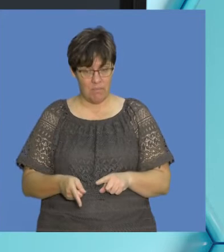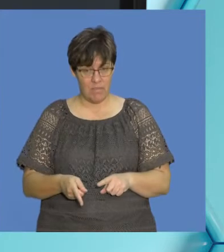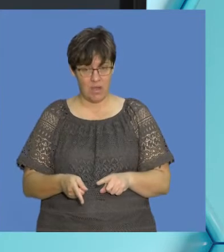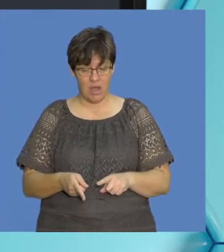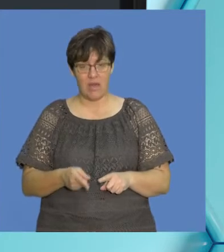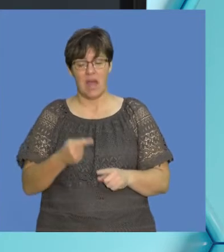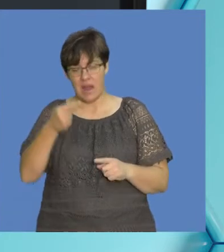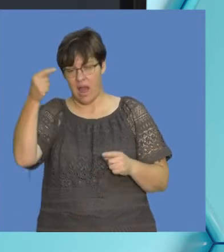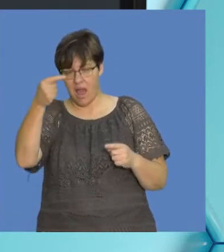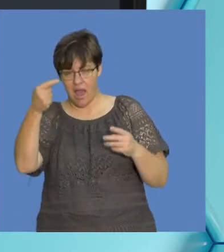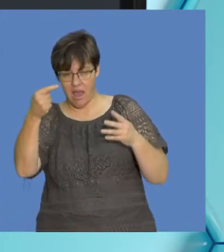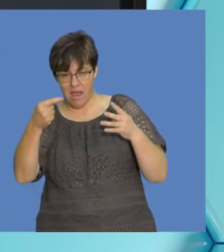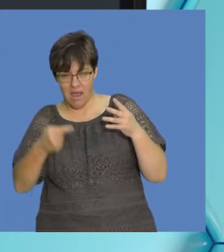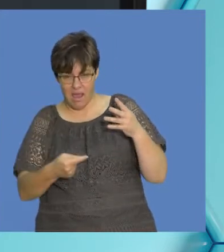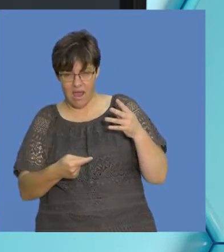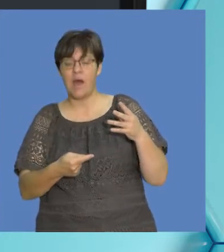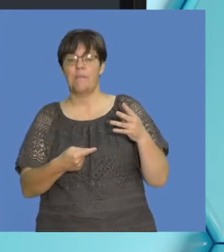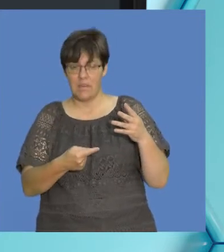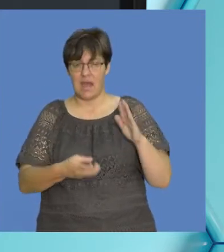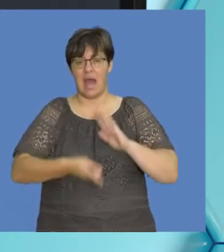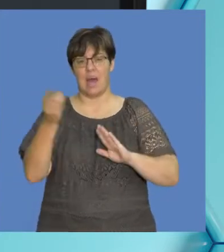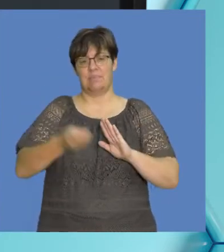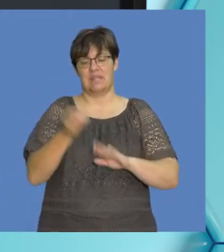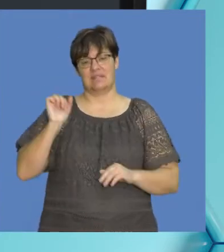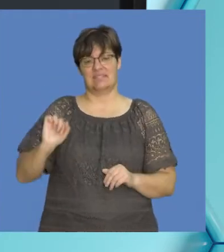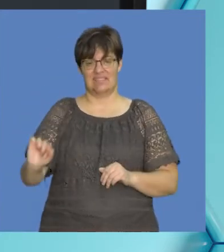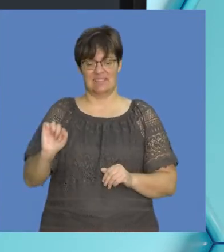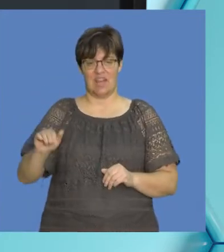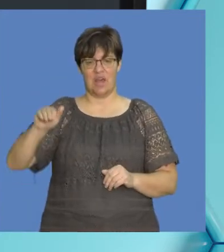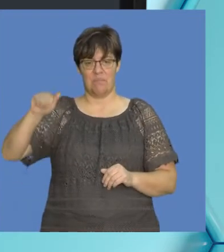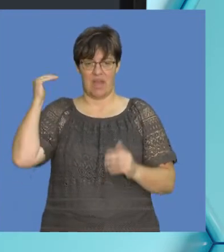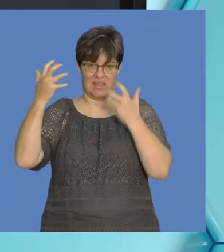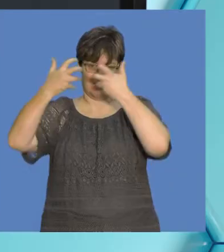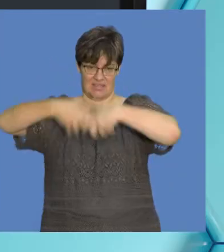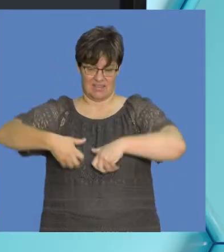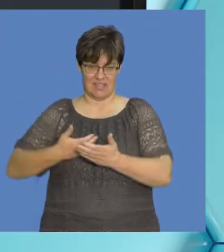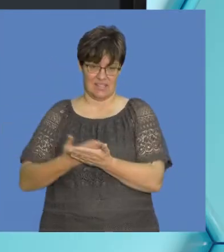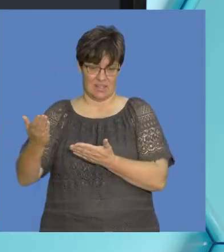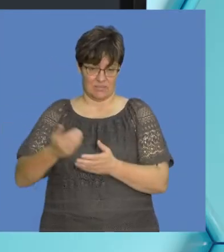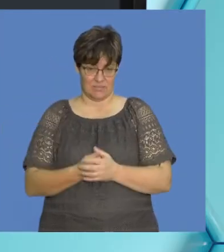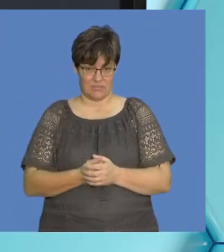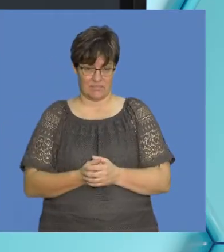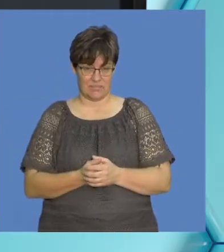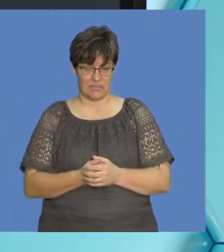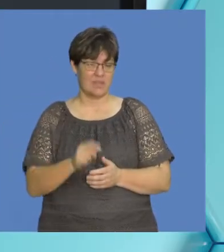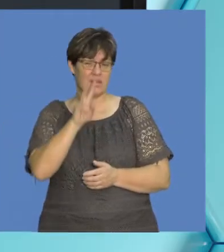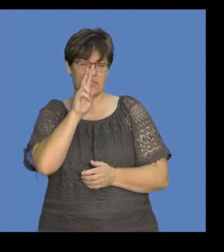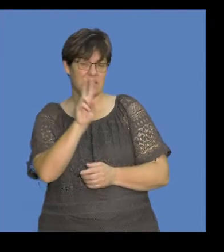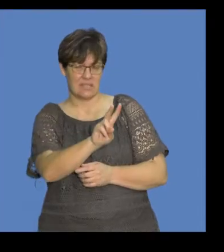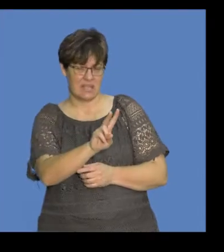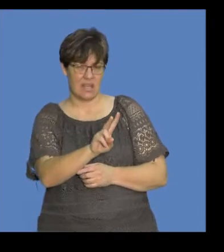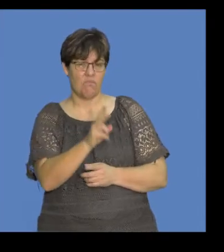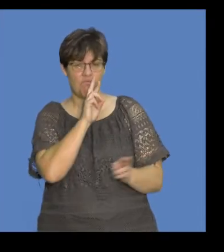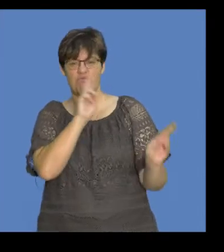in all the entries that need to update your bank reconciliation statement. And you'll see just now which ones